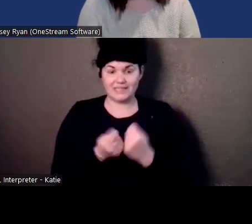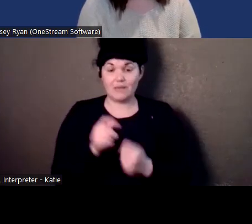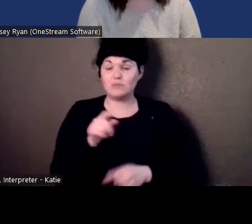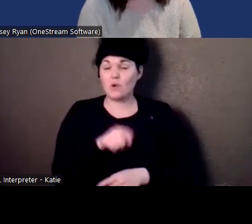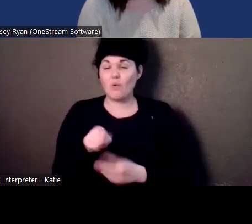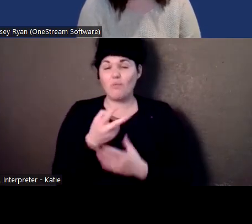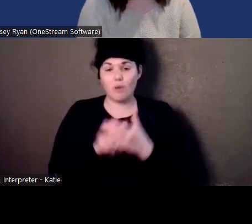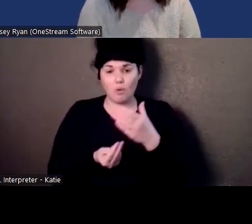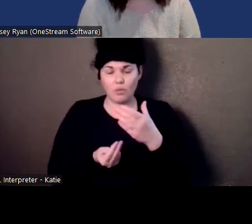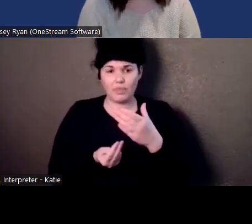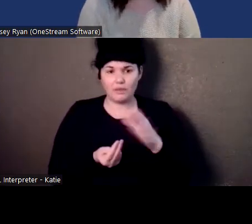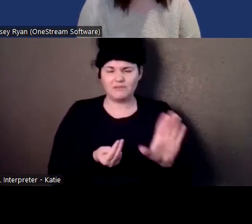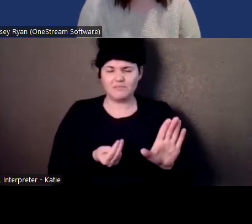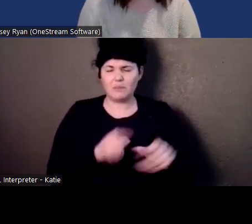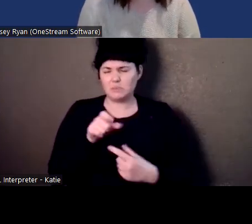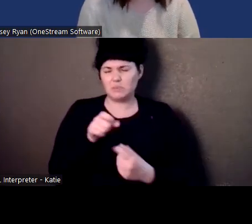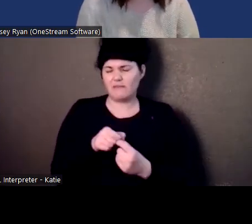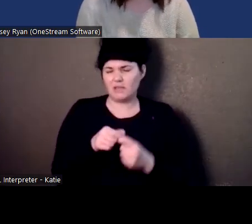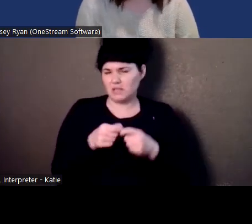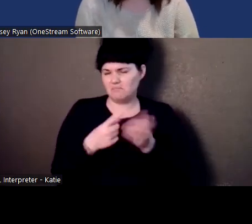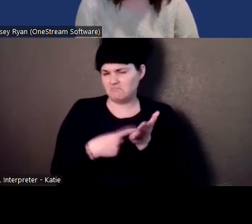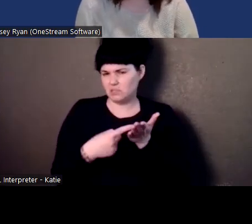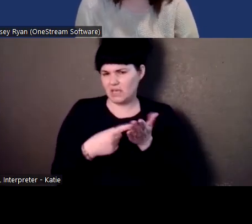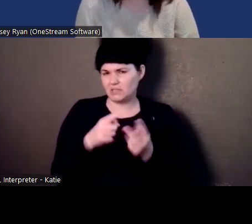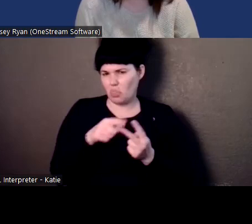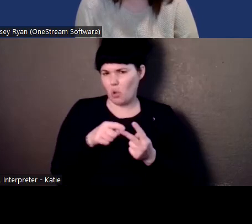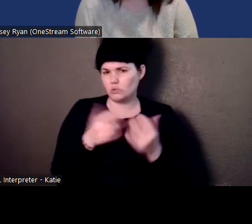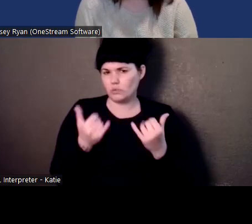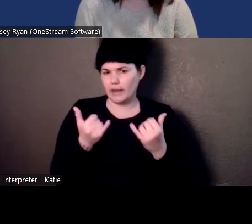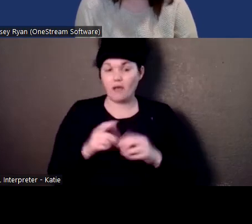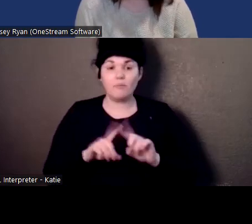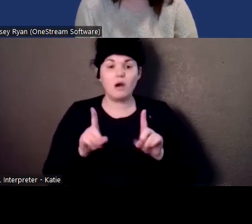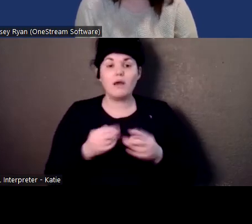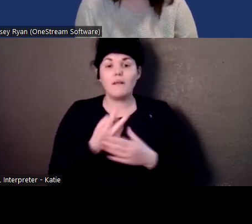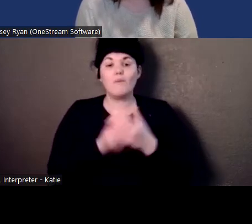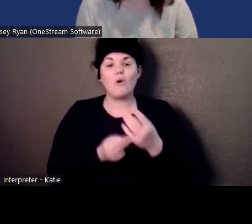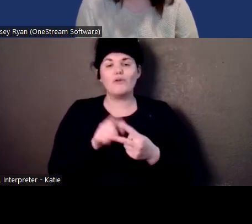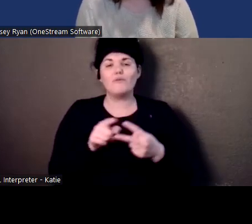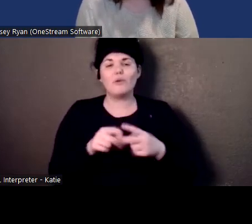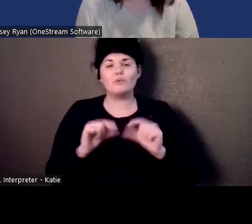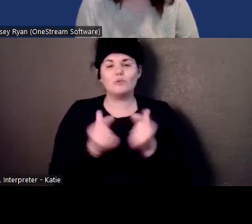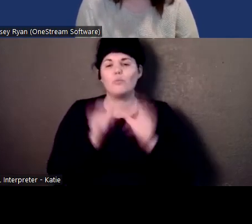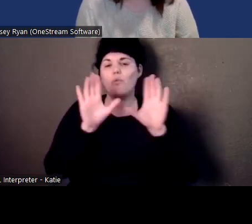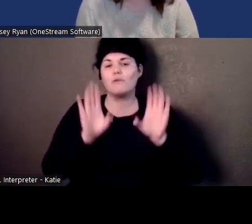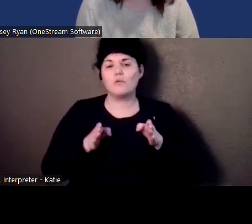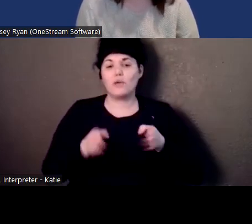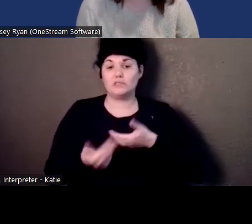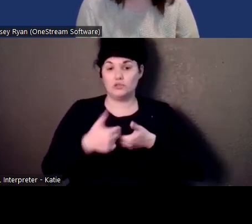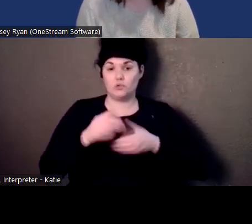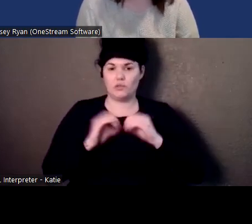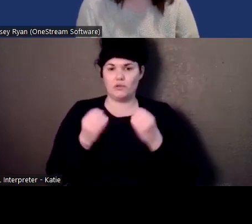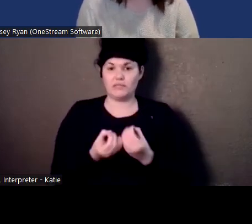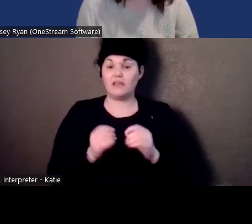I'm just going to single those ones out for right now, but both of those groups, great ways to join the organization from two different